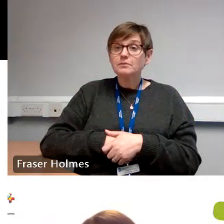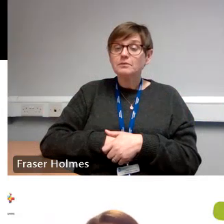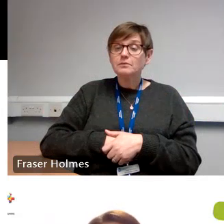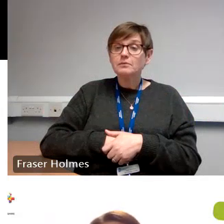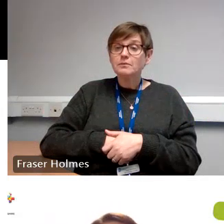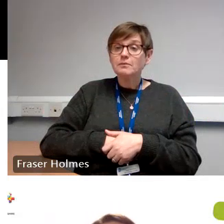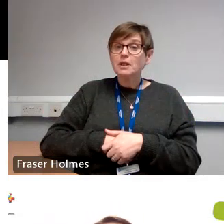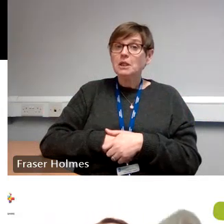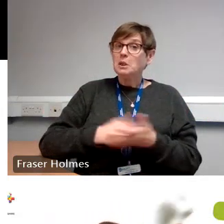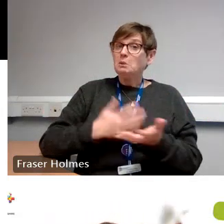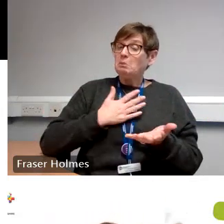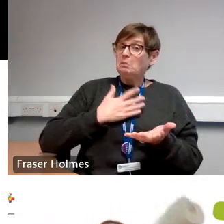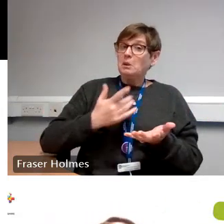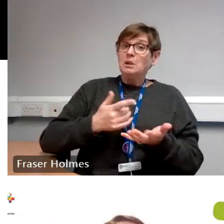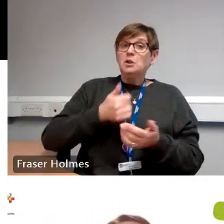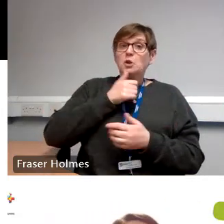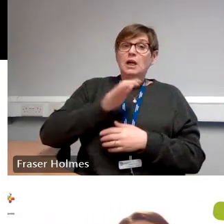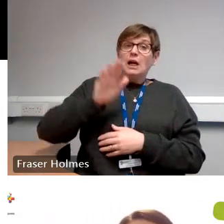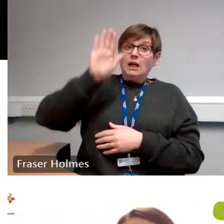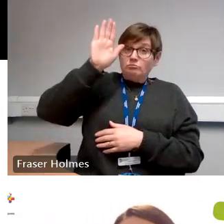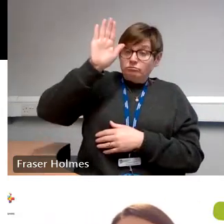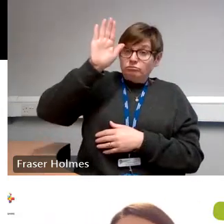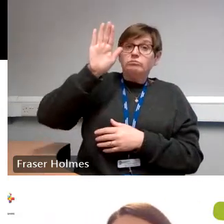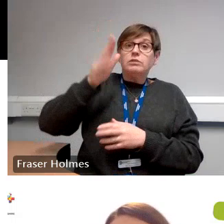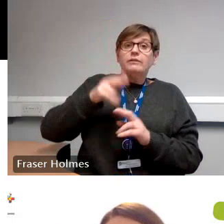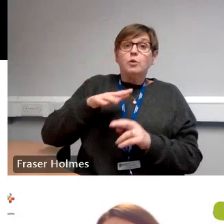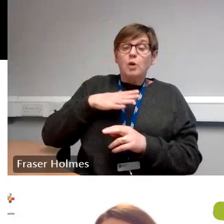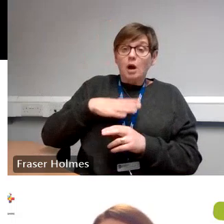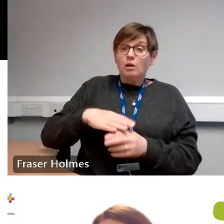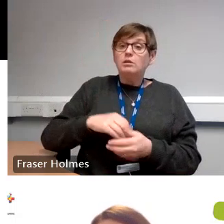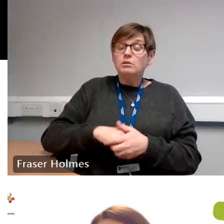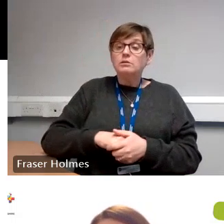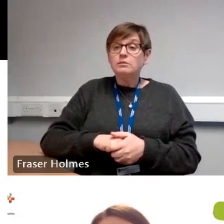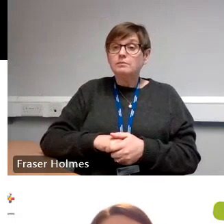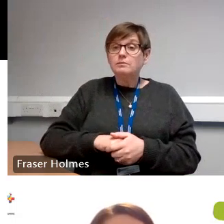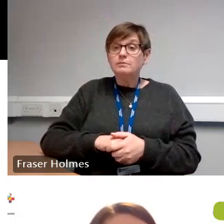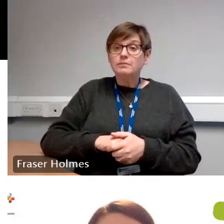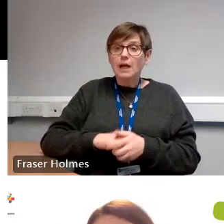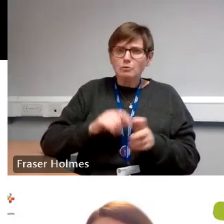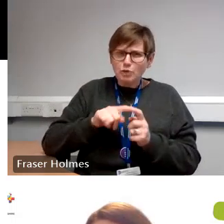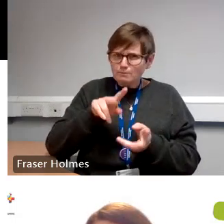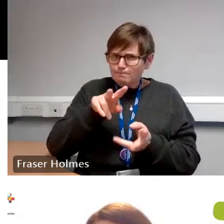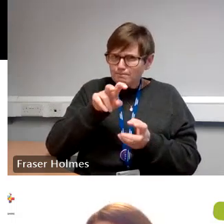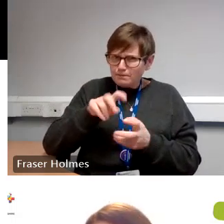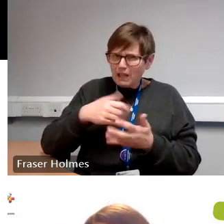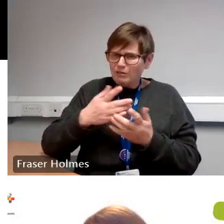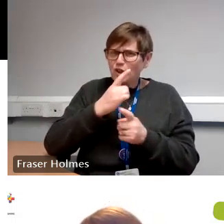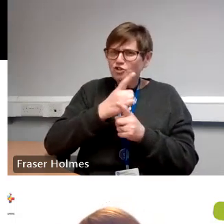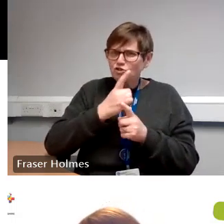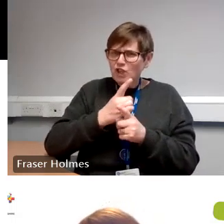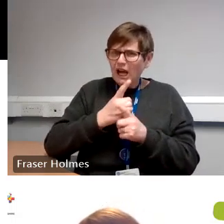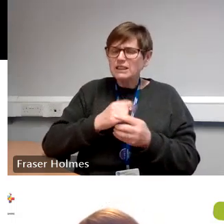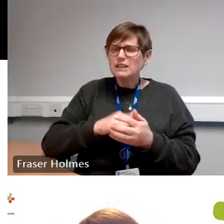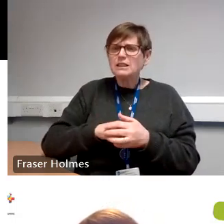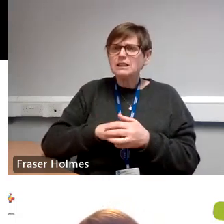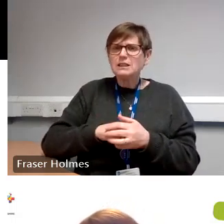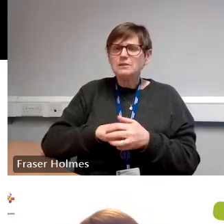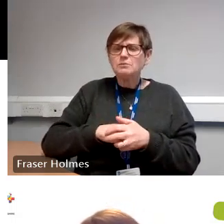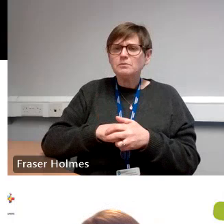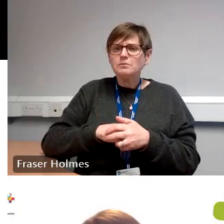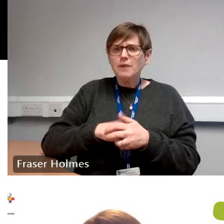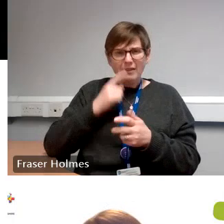So feel free to use the hand raise function here. I'm just trying to pick anything up out of the chat box that may not already be